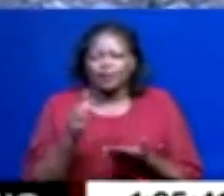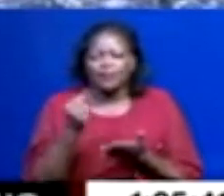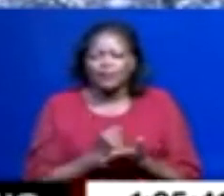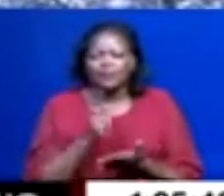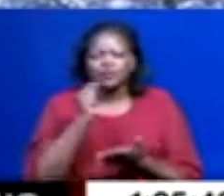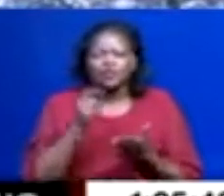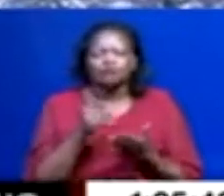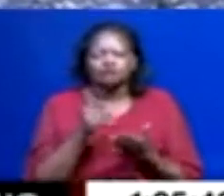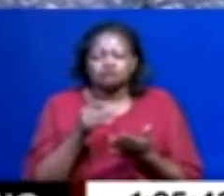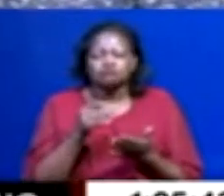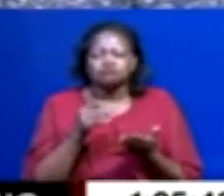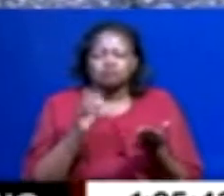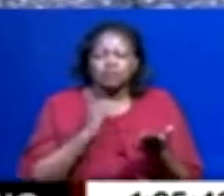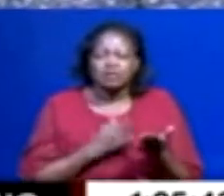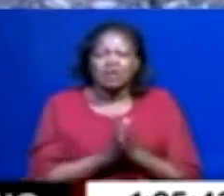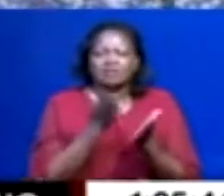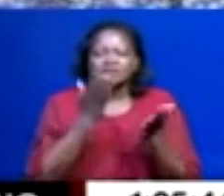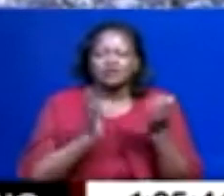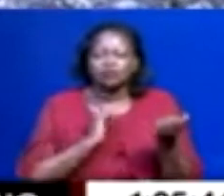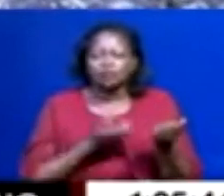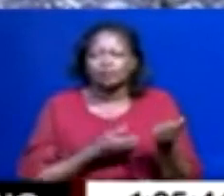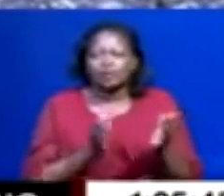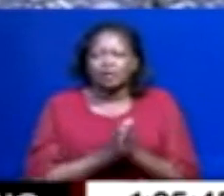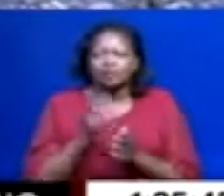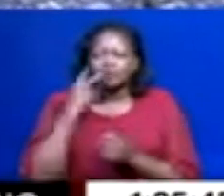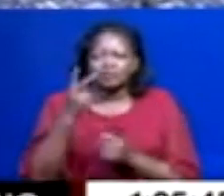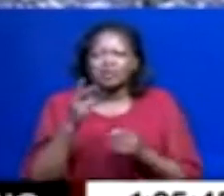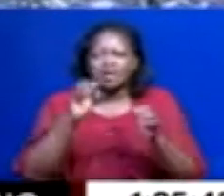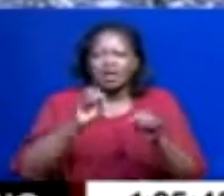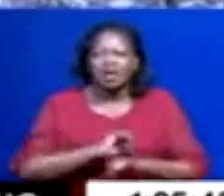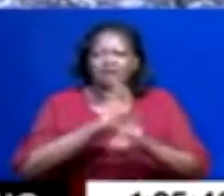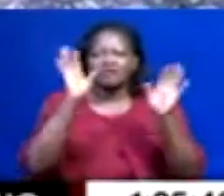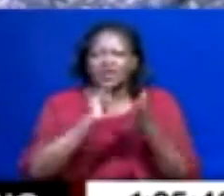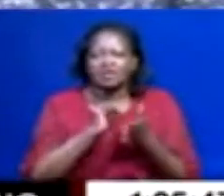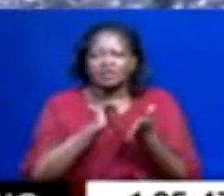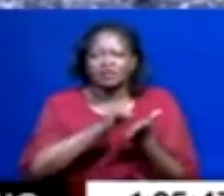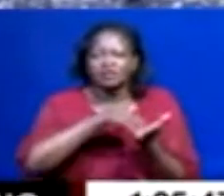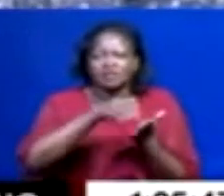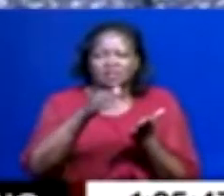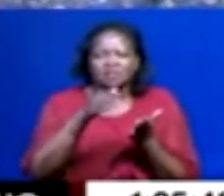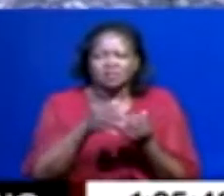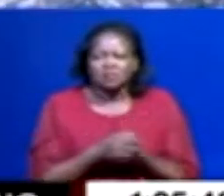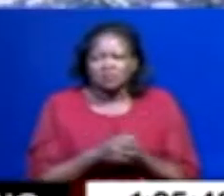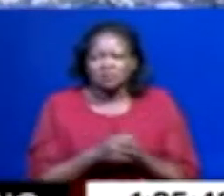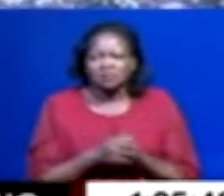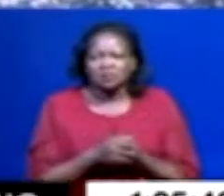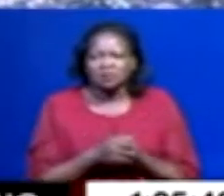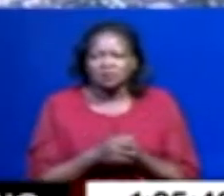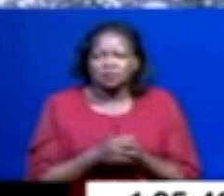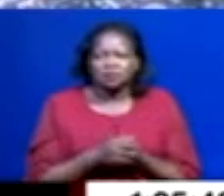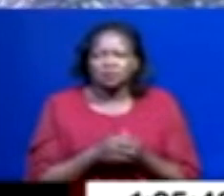and indeed the evaluation committees. You'll find the clarifications that we sent to the bidders once we